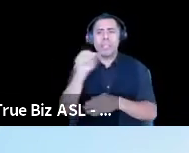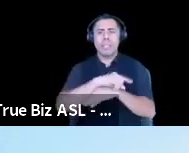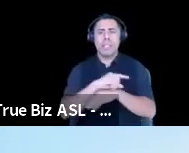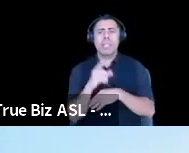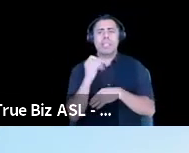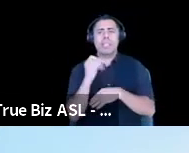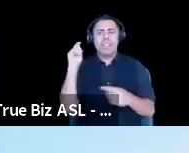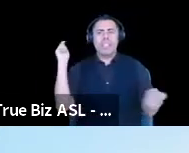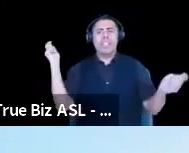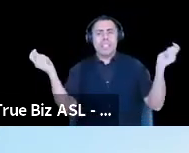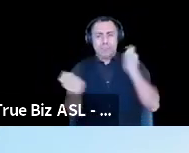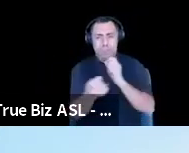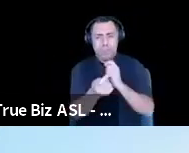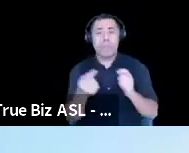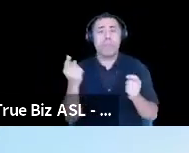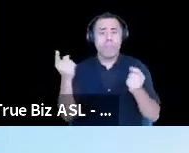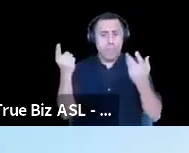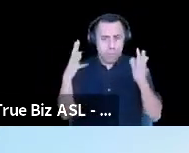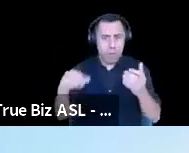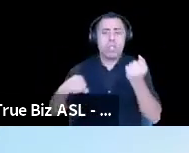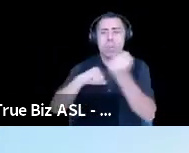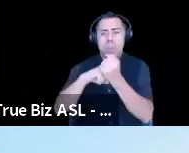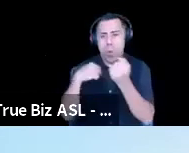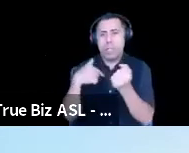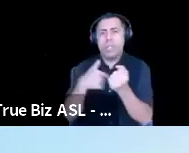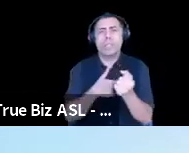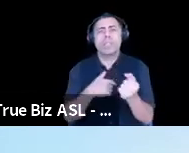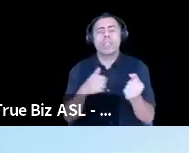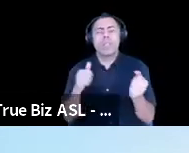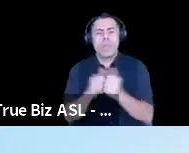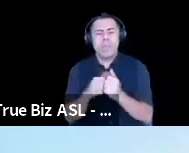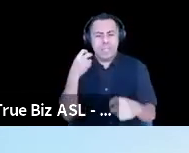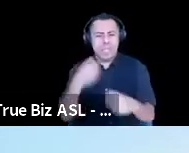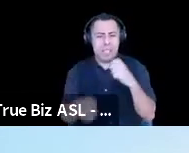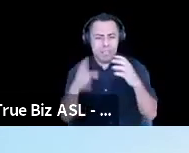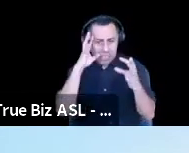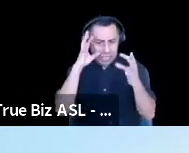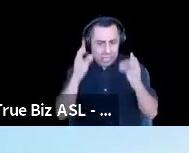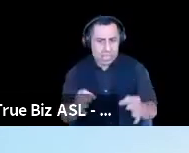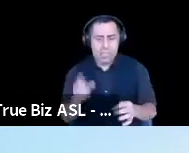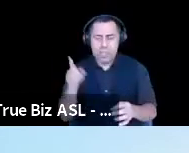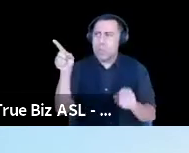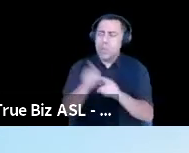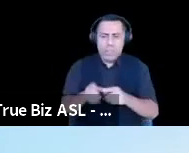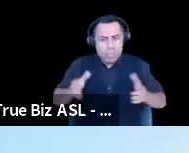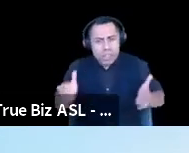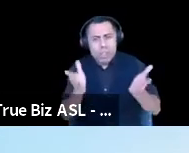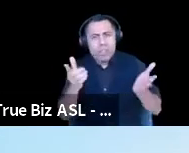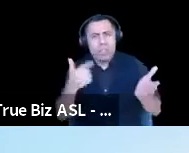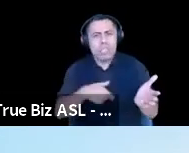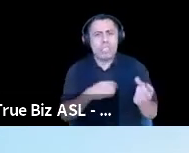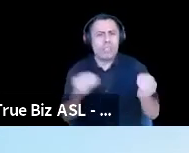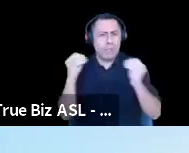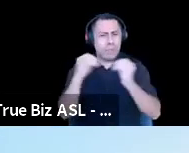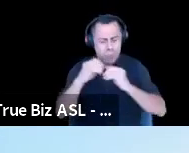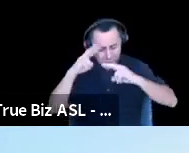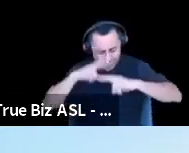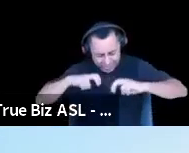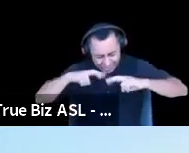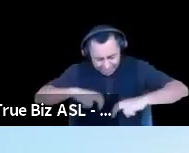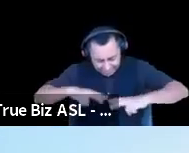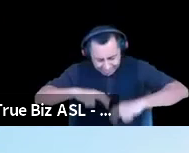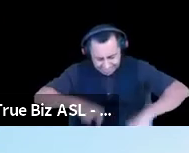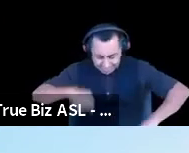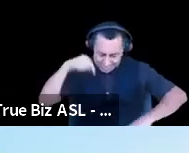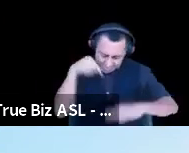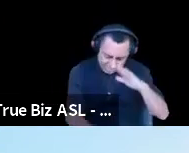as we've made difficult decisions, but urged us to go further, dig deeper, and ask even harder questions.